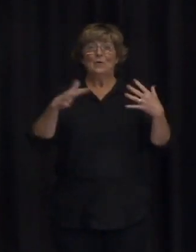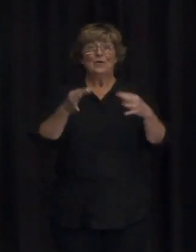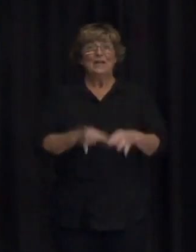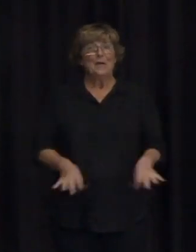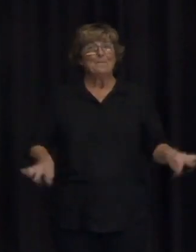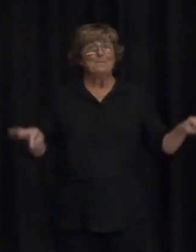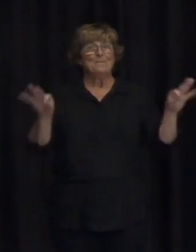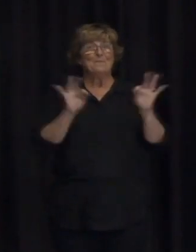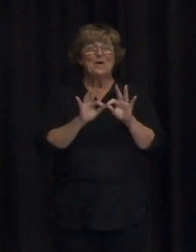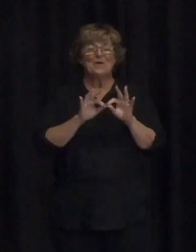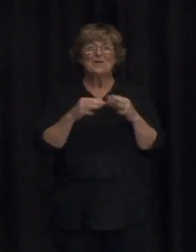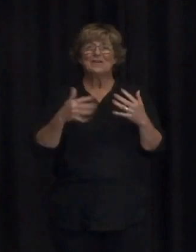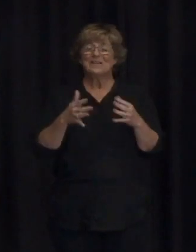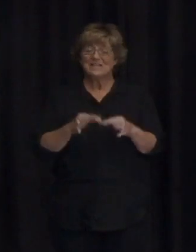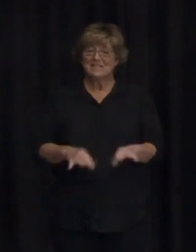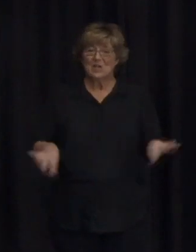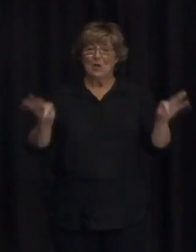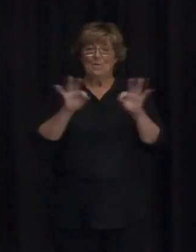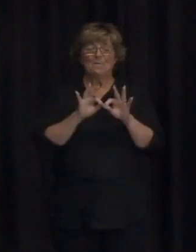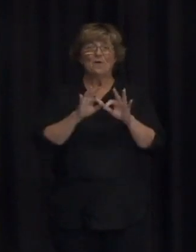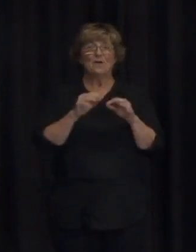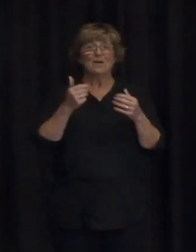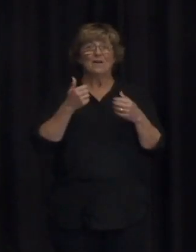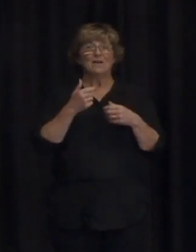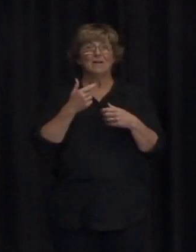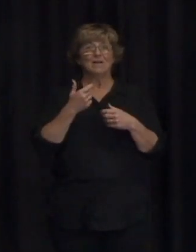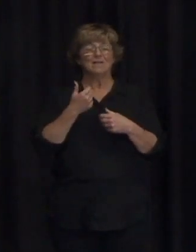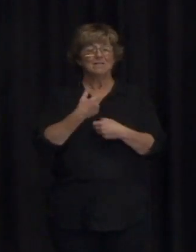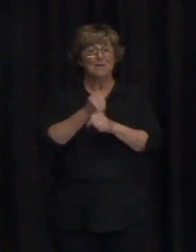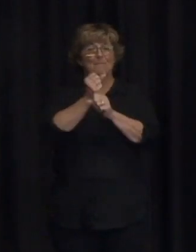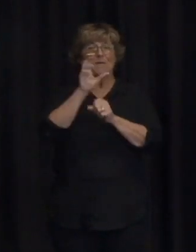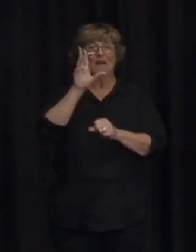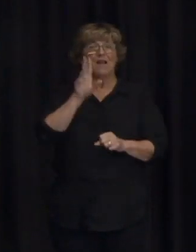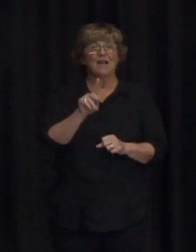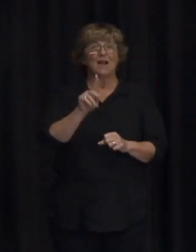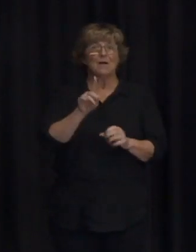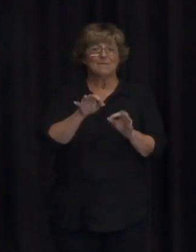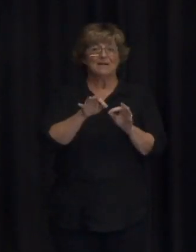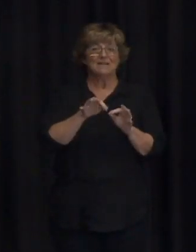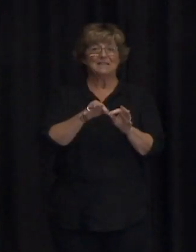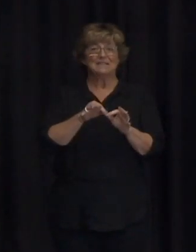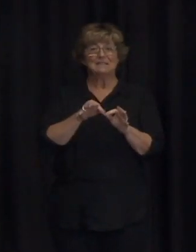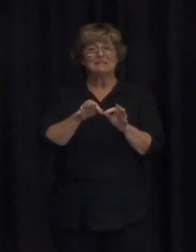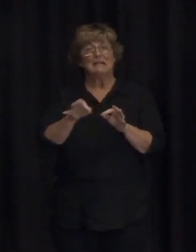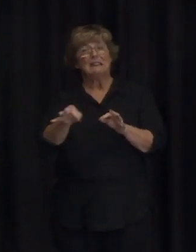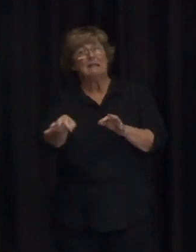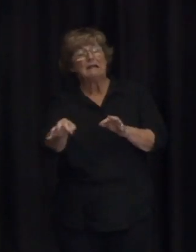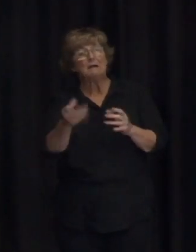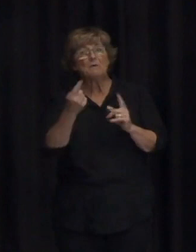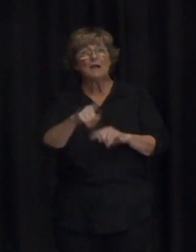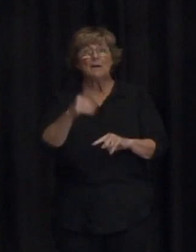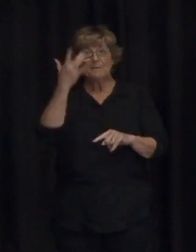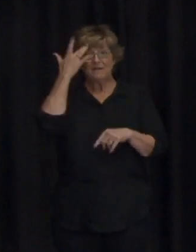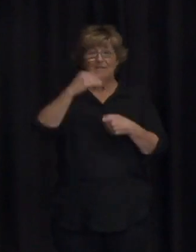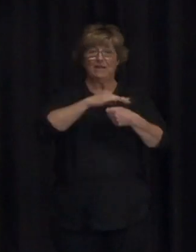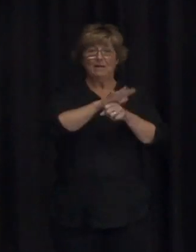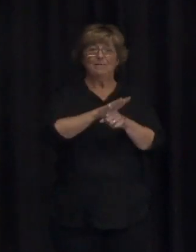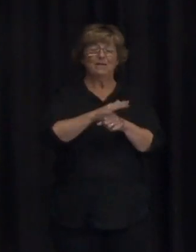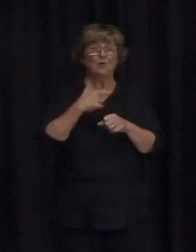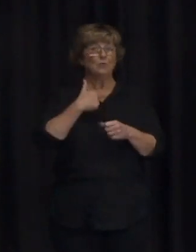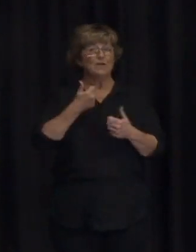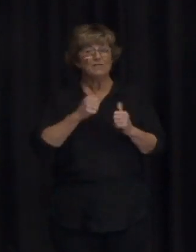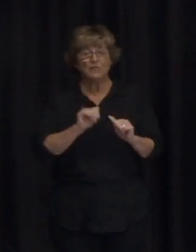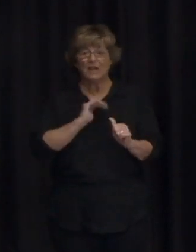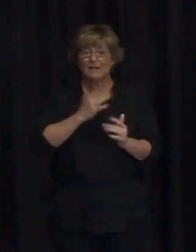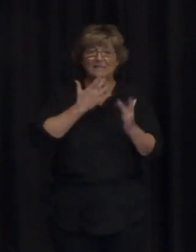important. It's so very important that we try to make up for the delays that have happened because of this pandemic, despite the best efforts of